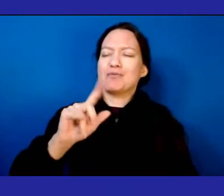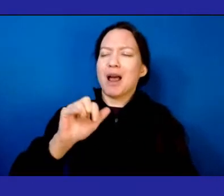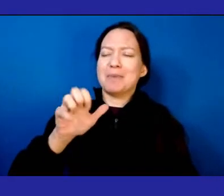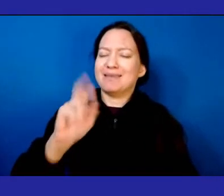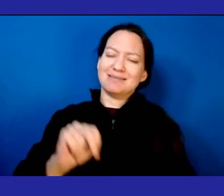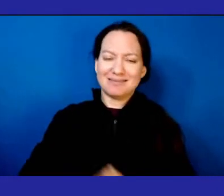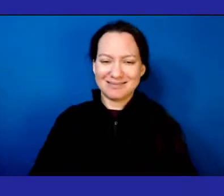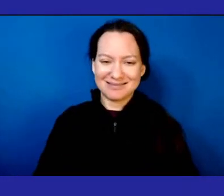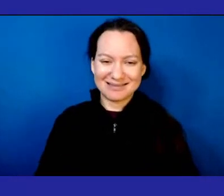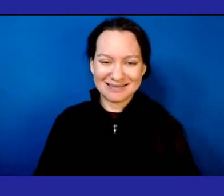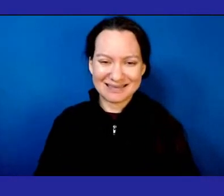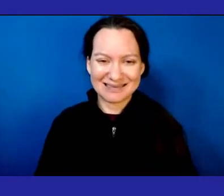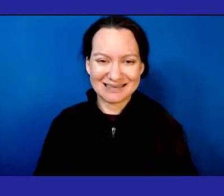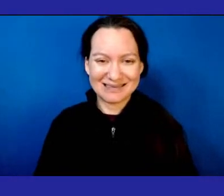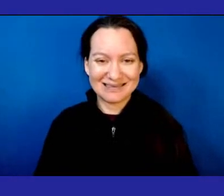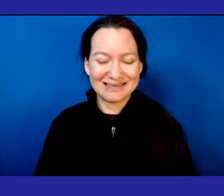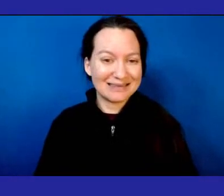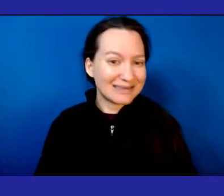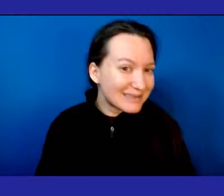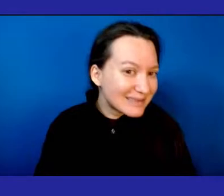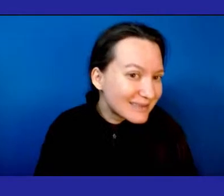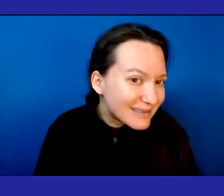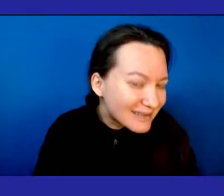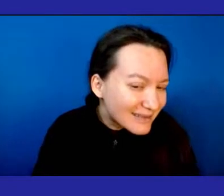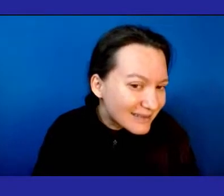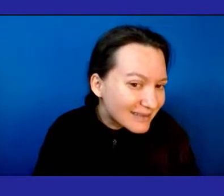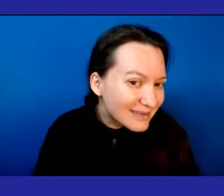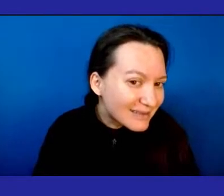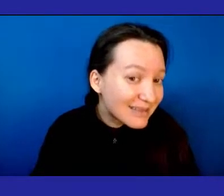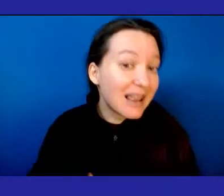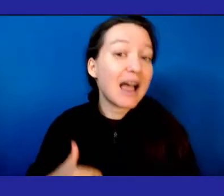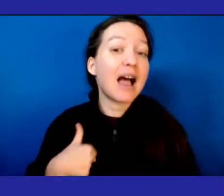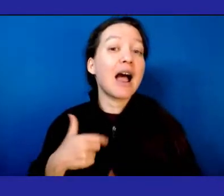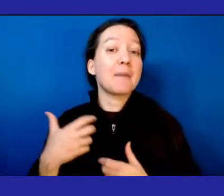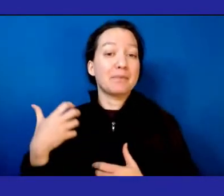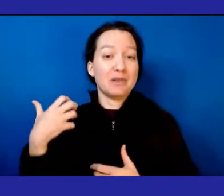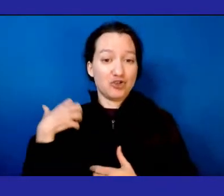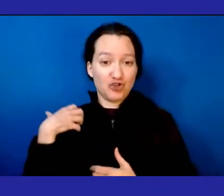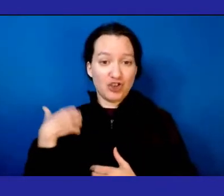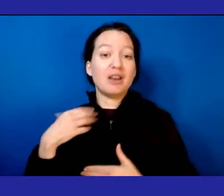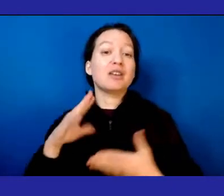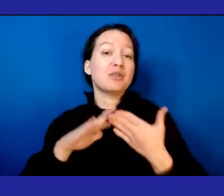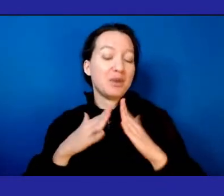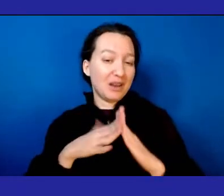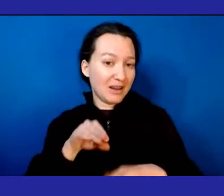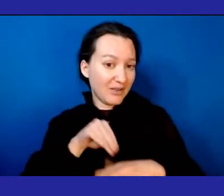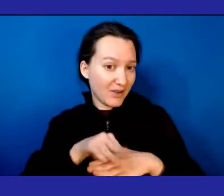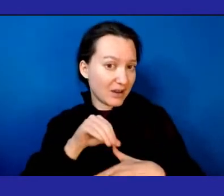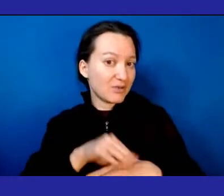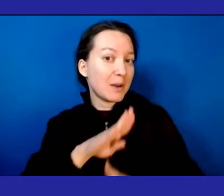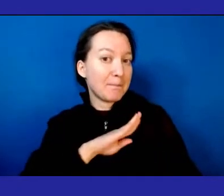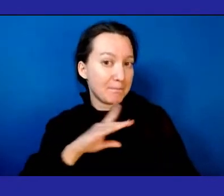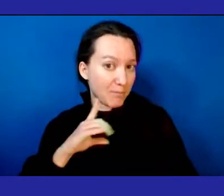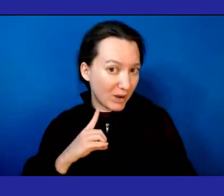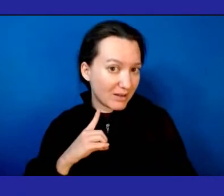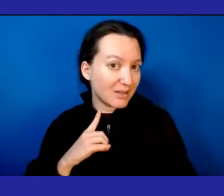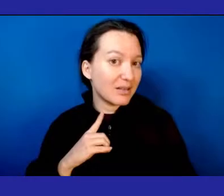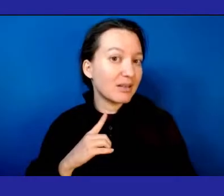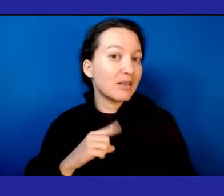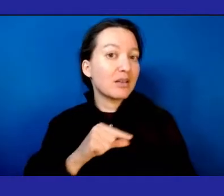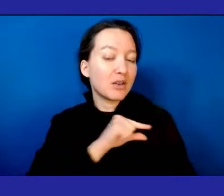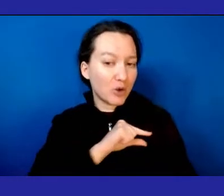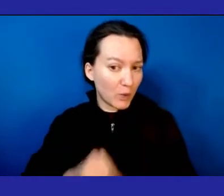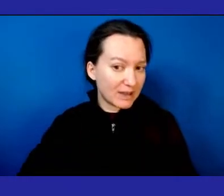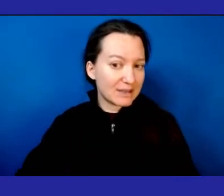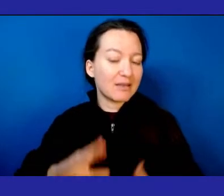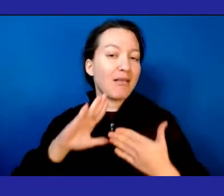yes, yes. I'm Robin Hogan. I am the chair of the Community Advisory Board at Queens Hospital. I am really honored